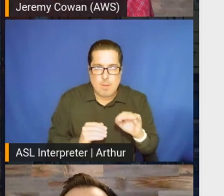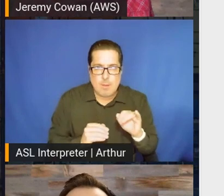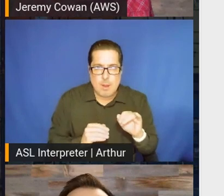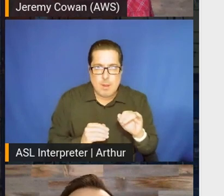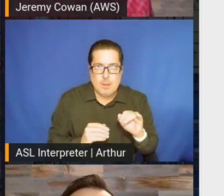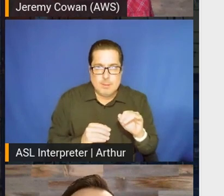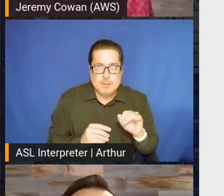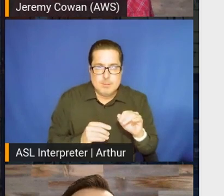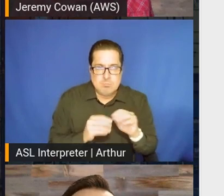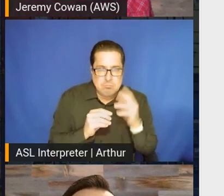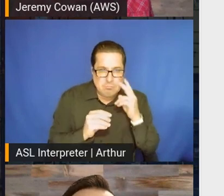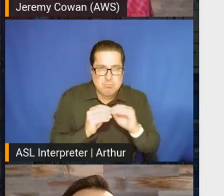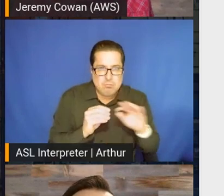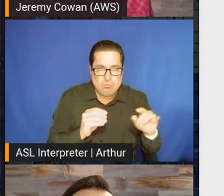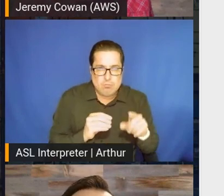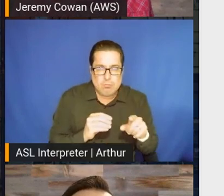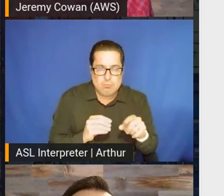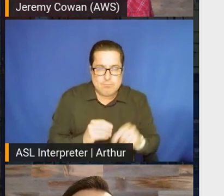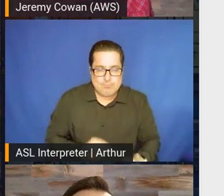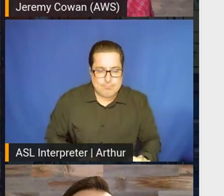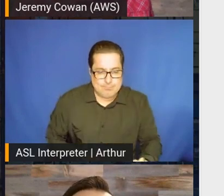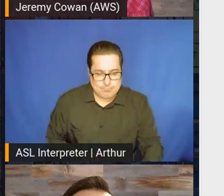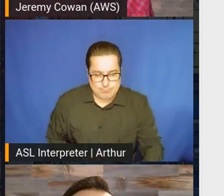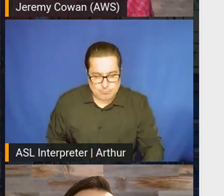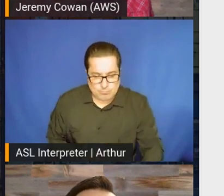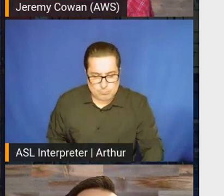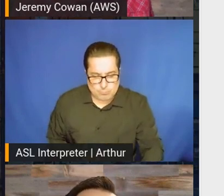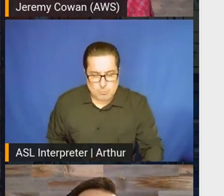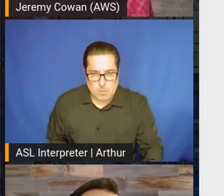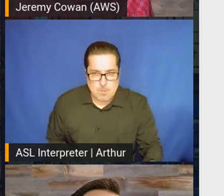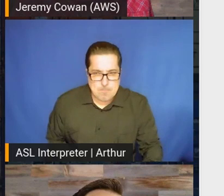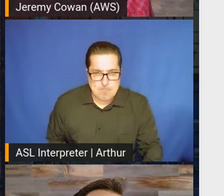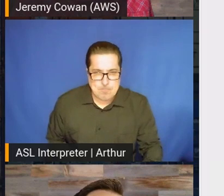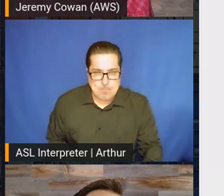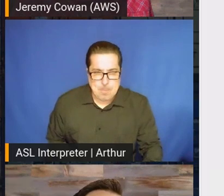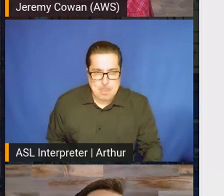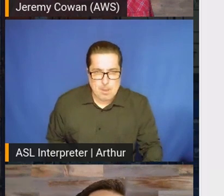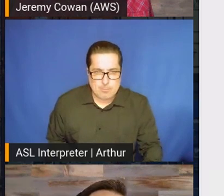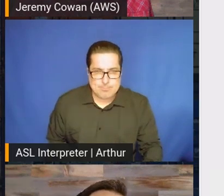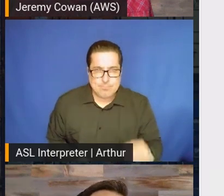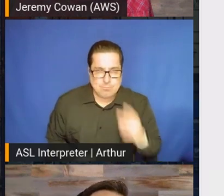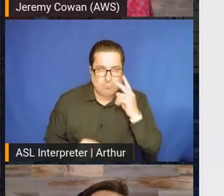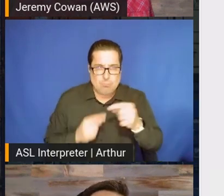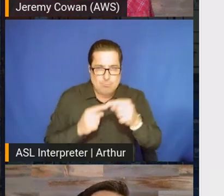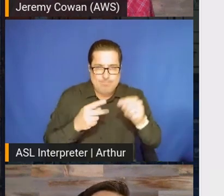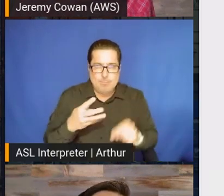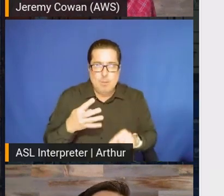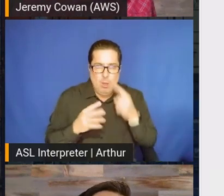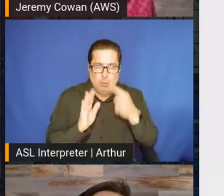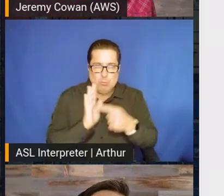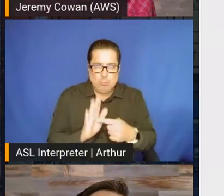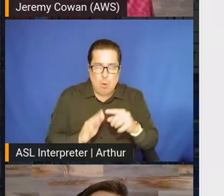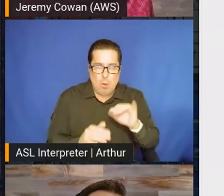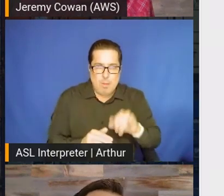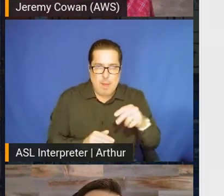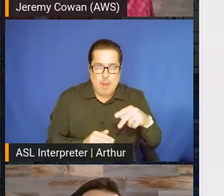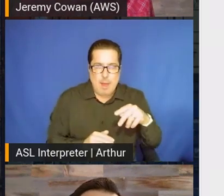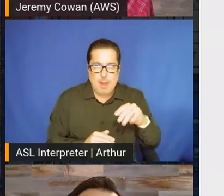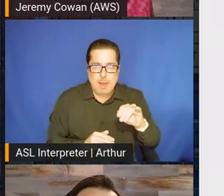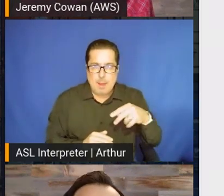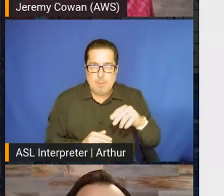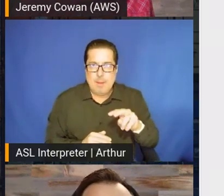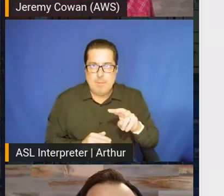FE80/10, and then the multicast. So how do I? And that's important to call out the no local,